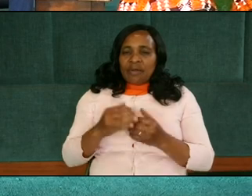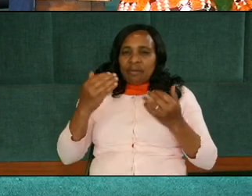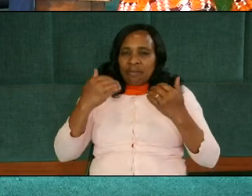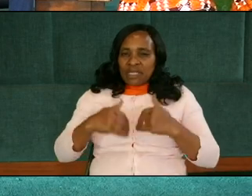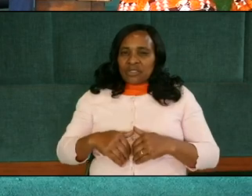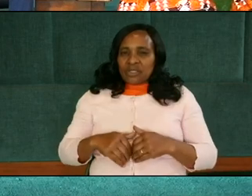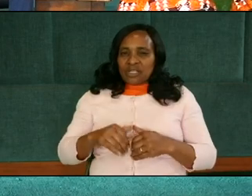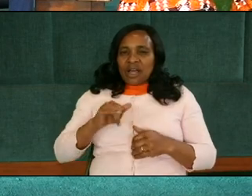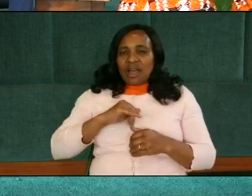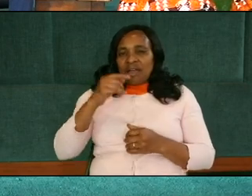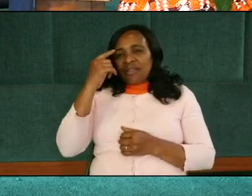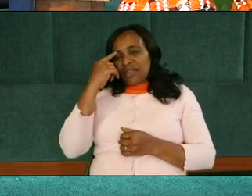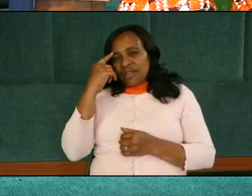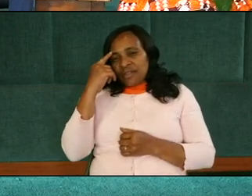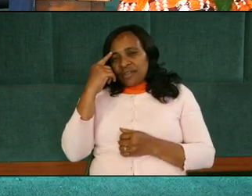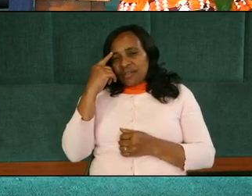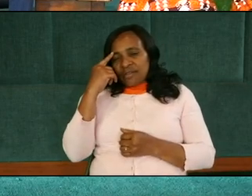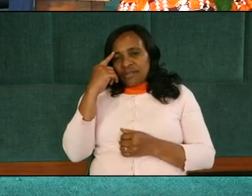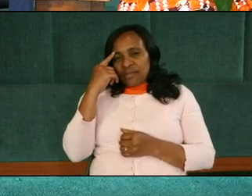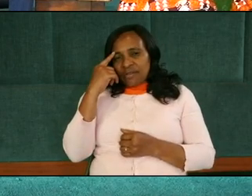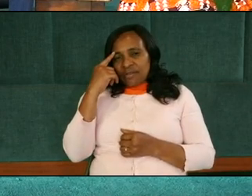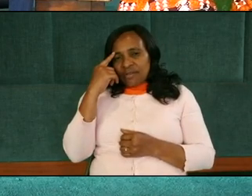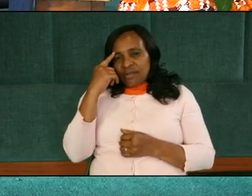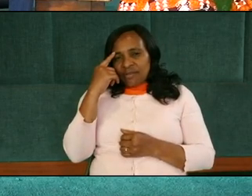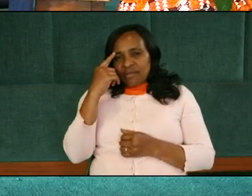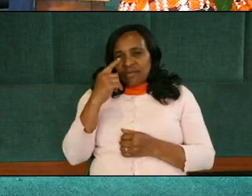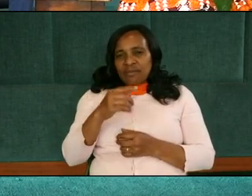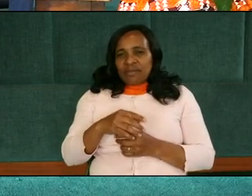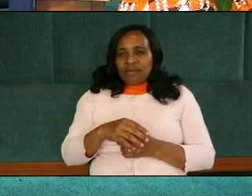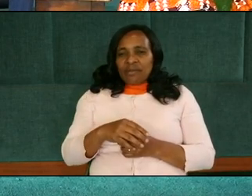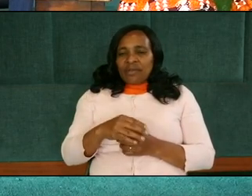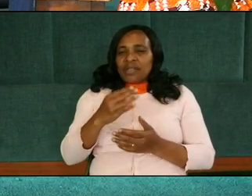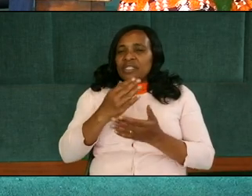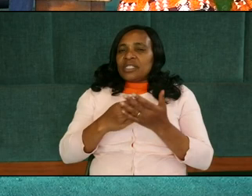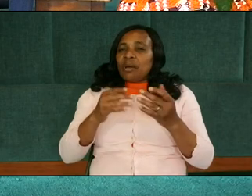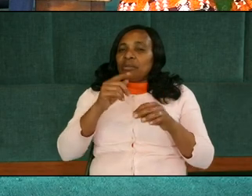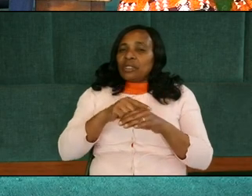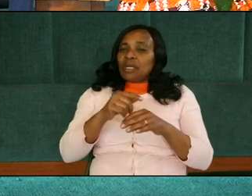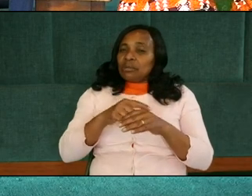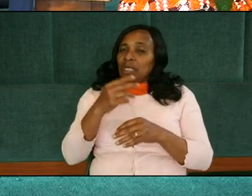Personally, I think I'd say C, because sometimes,